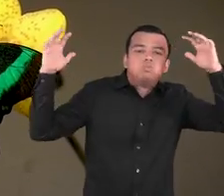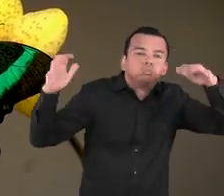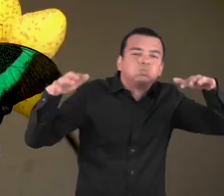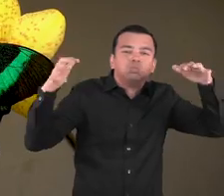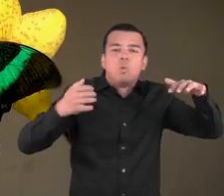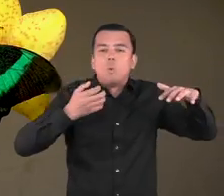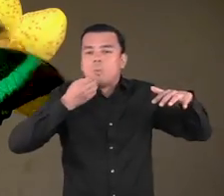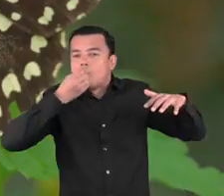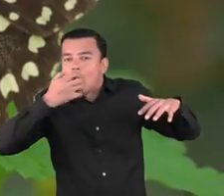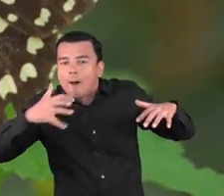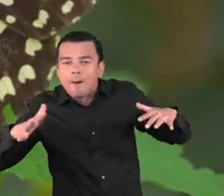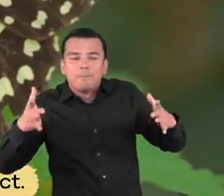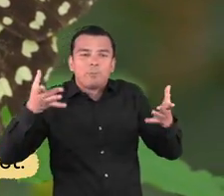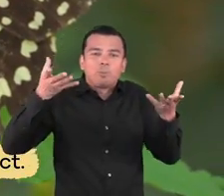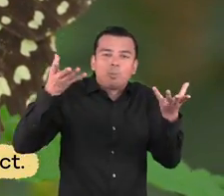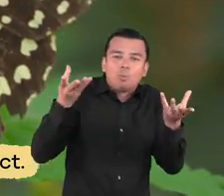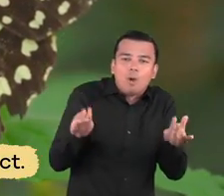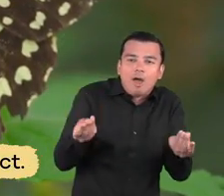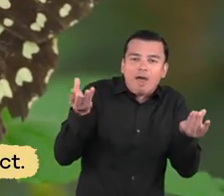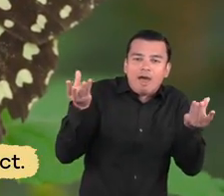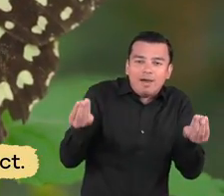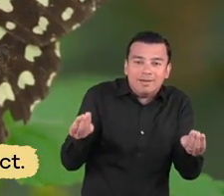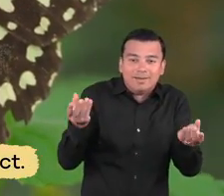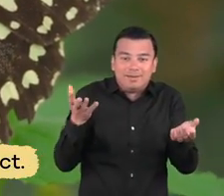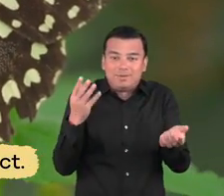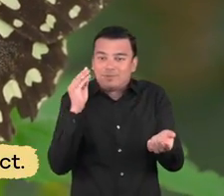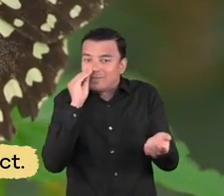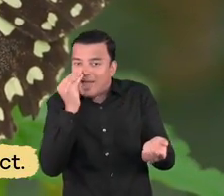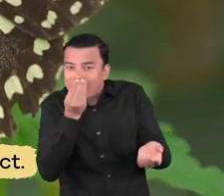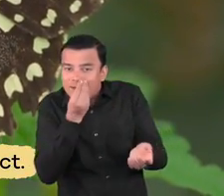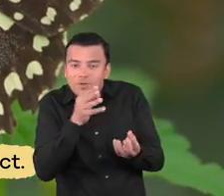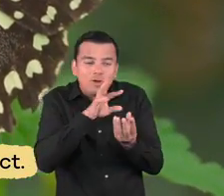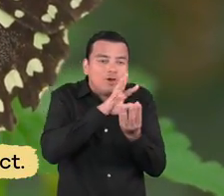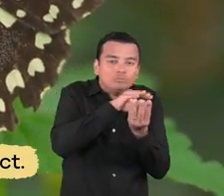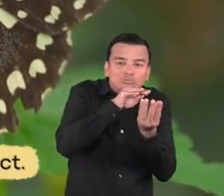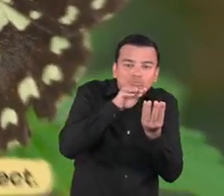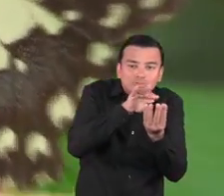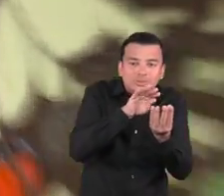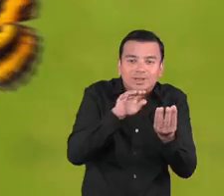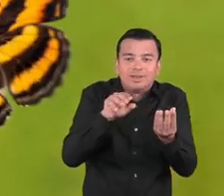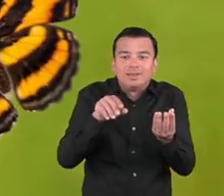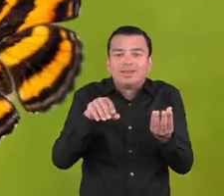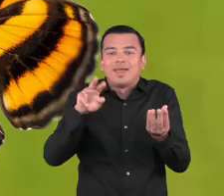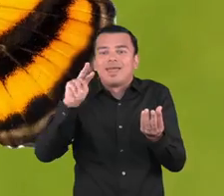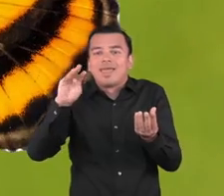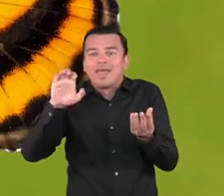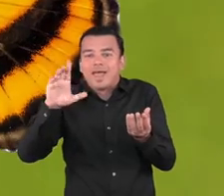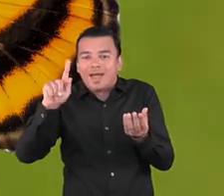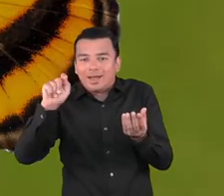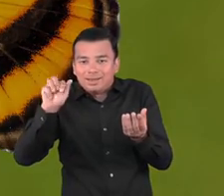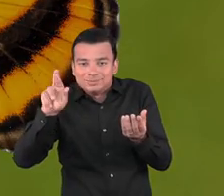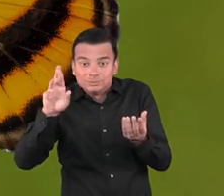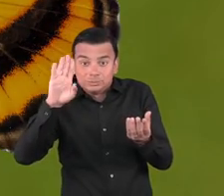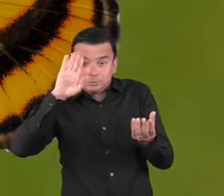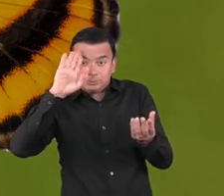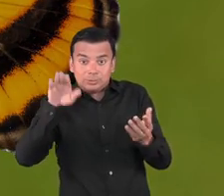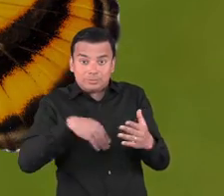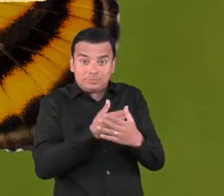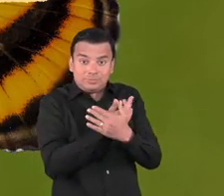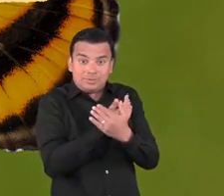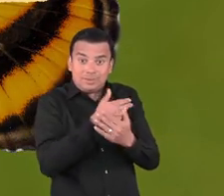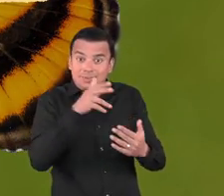nectar to eat. A butterfly is an insect, which means it has three body parts. A head,